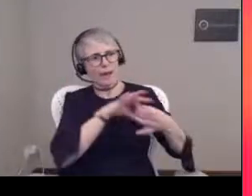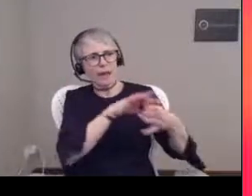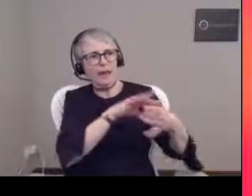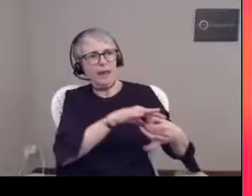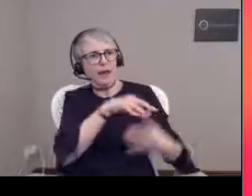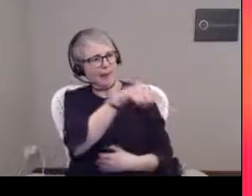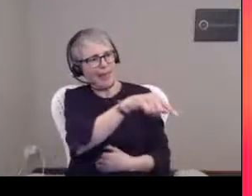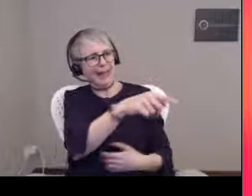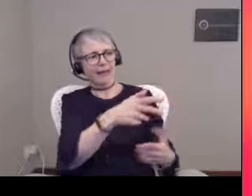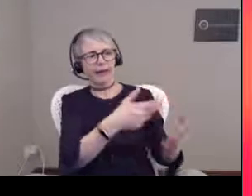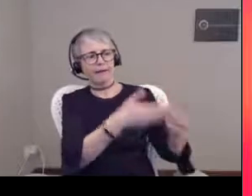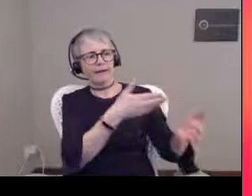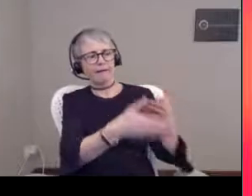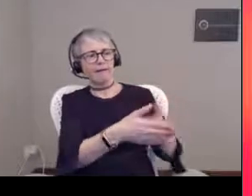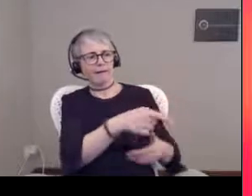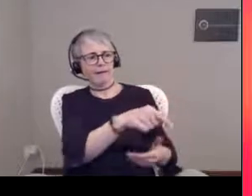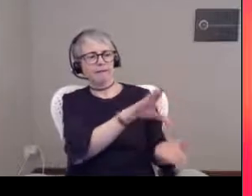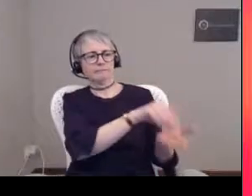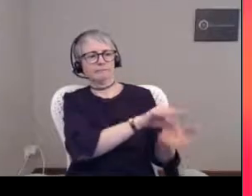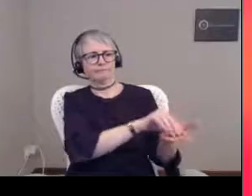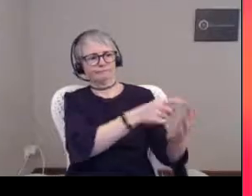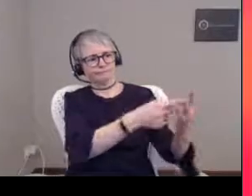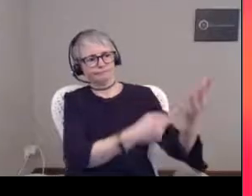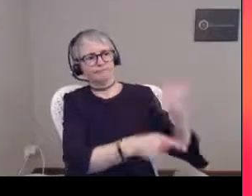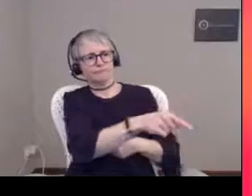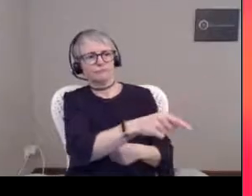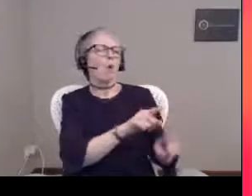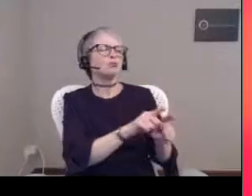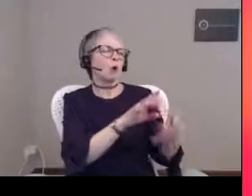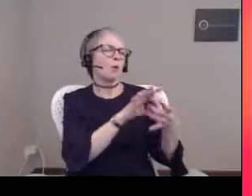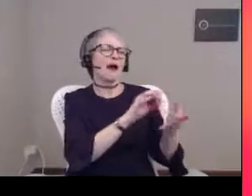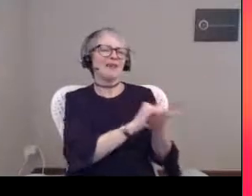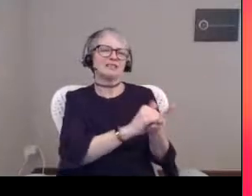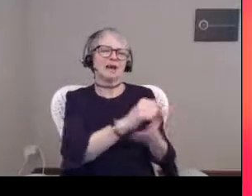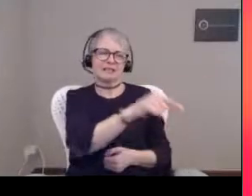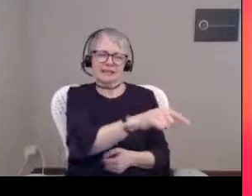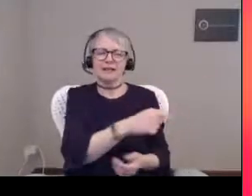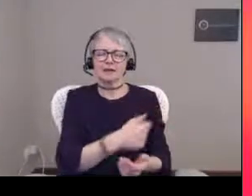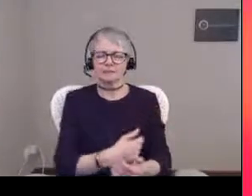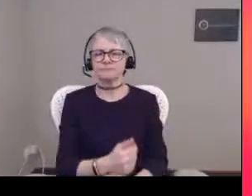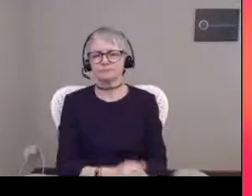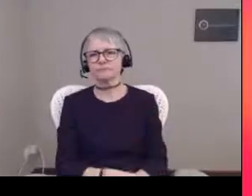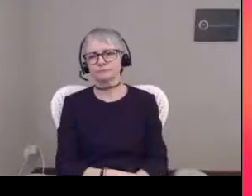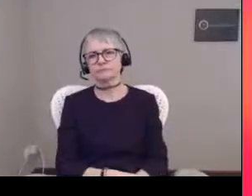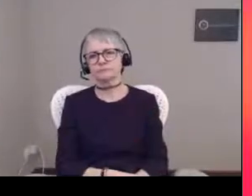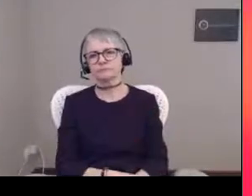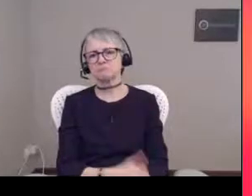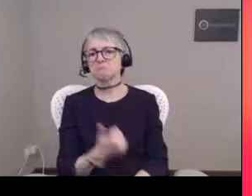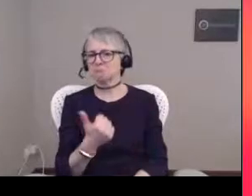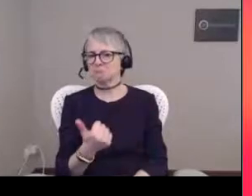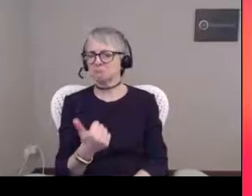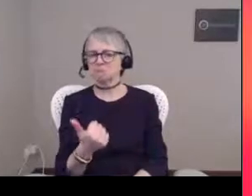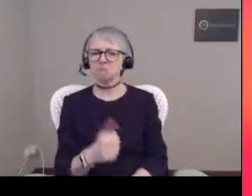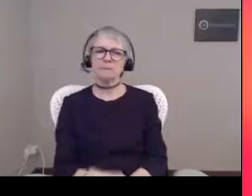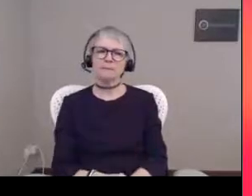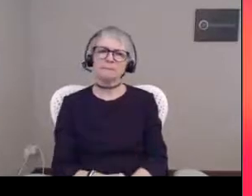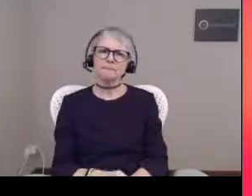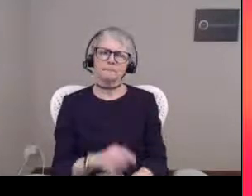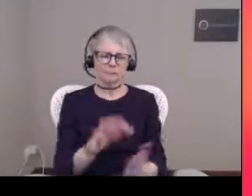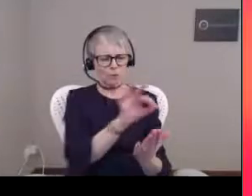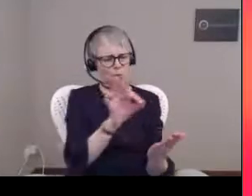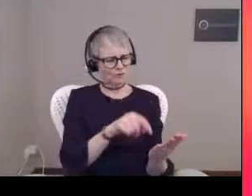stuff. Who work with us very closely in the advertising world as well. Fantastic. Do you have a